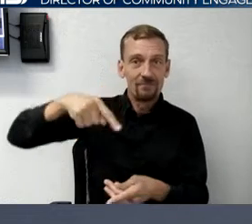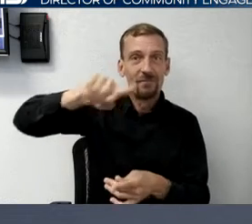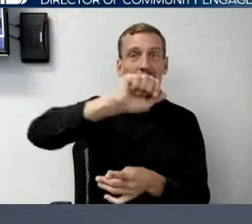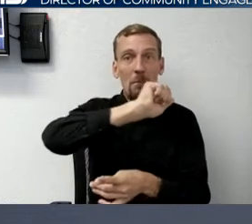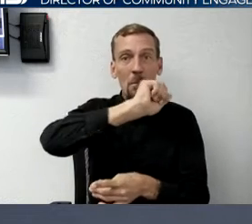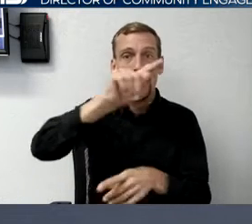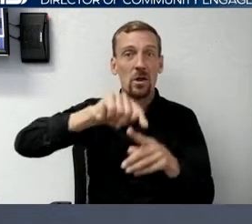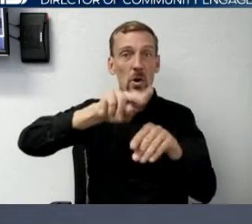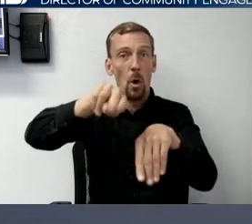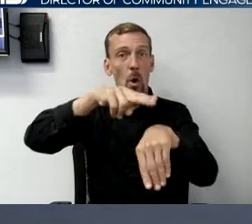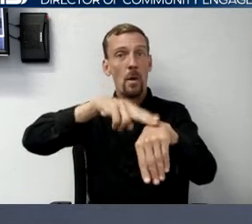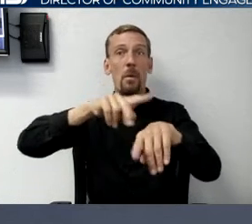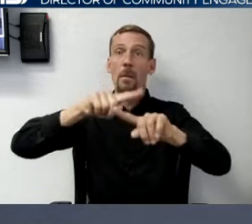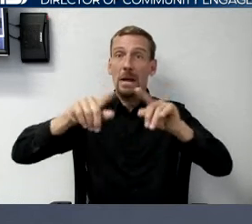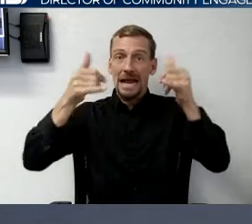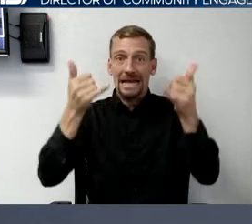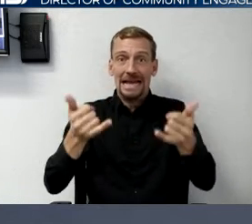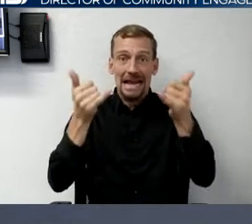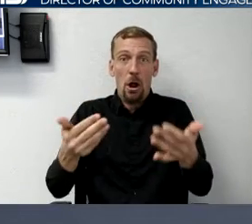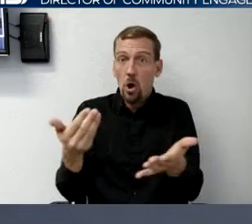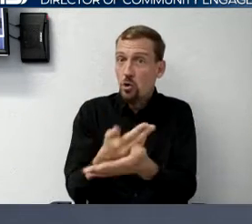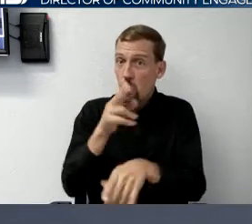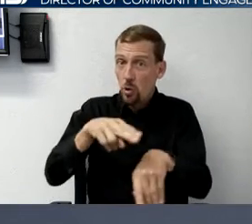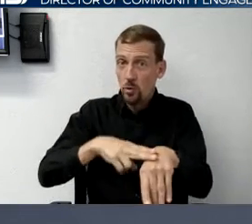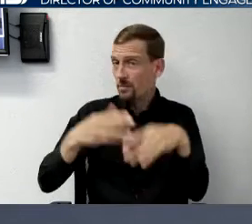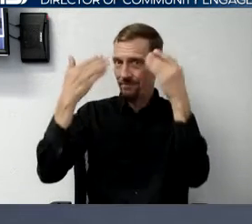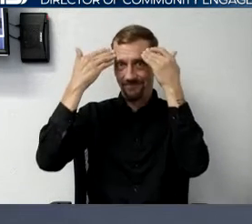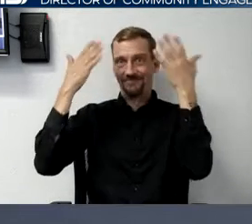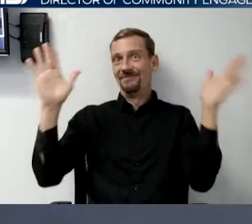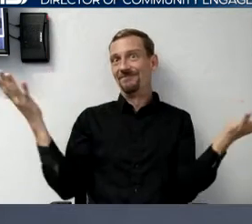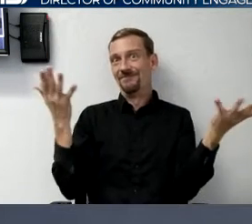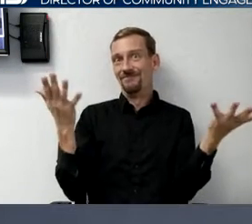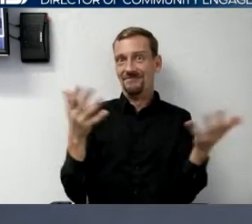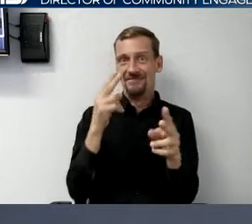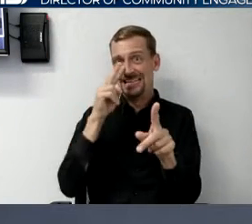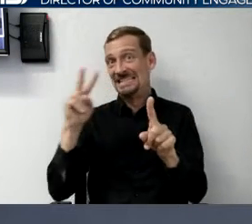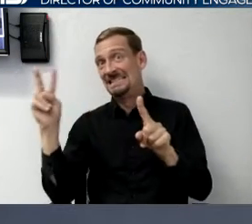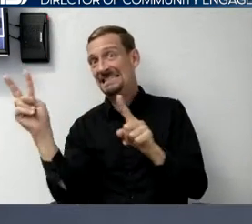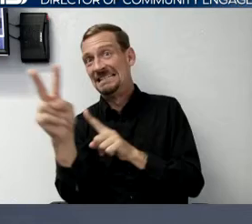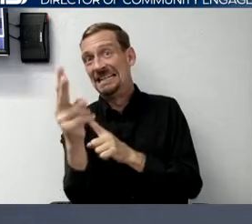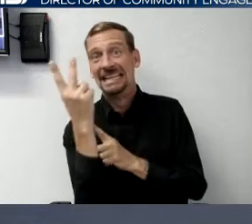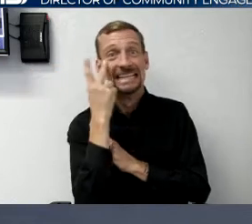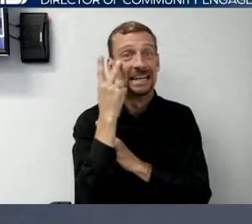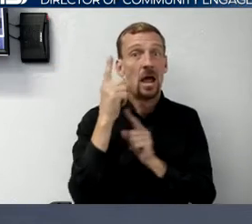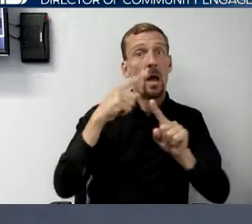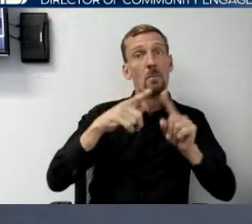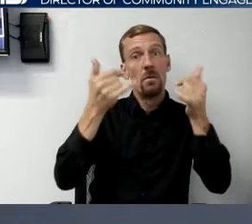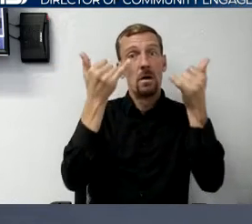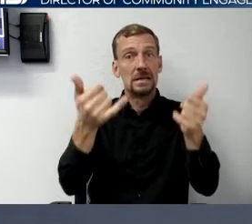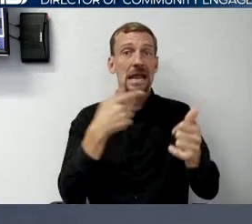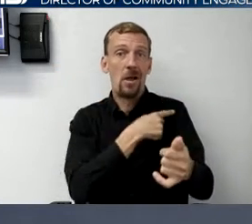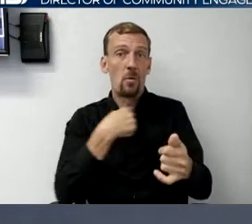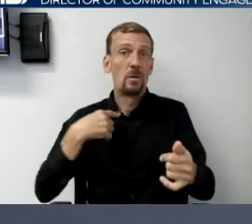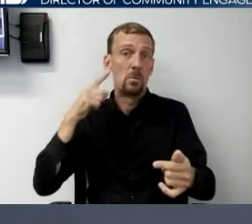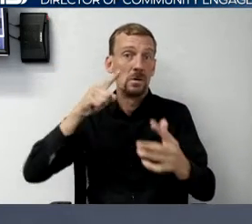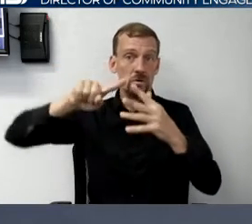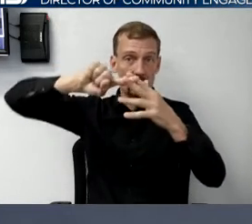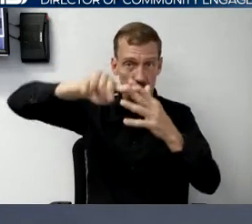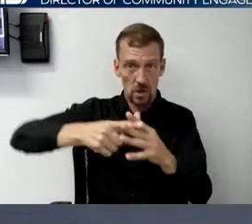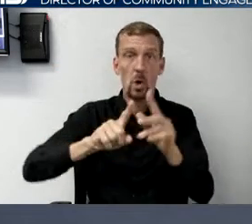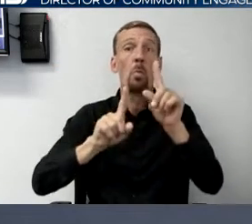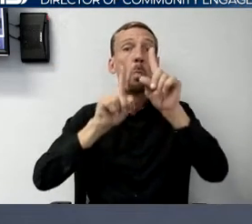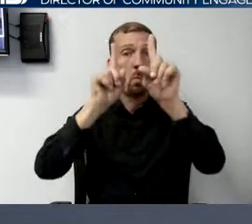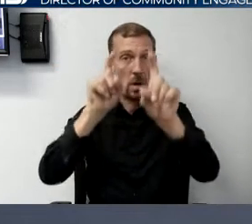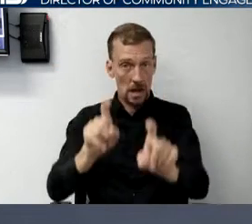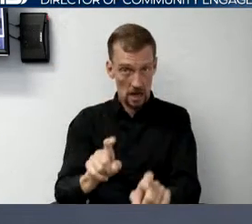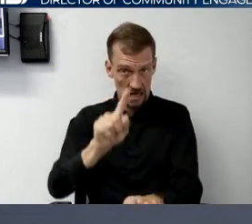possible, but our new normal, who knows what that's going to look like. So what we're going to do right now is we're going to dive into the questions. As with